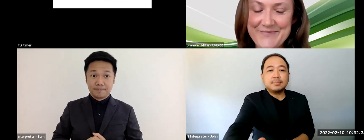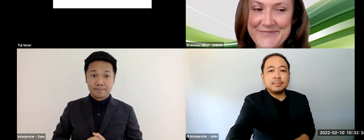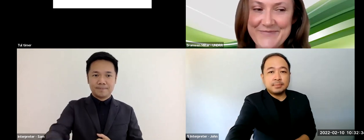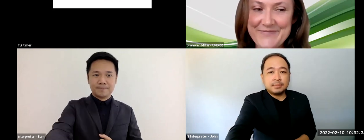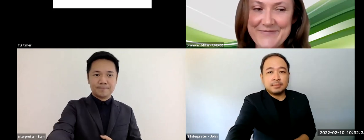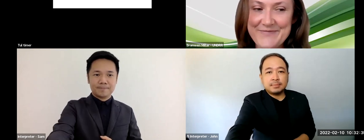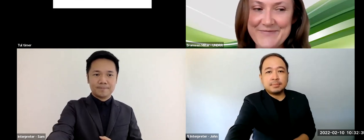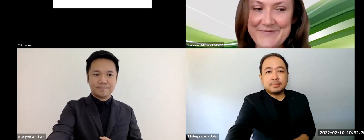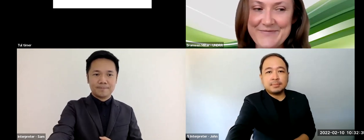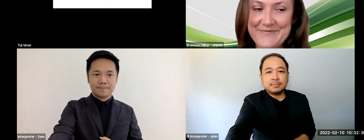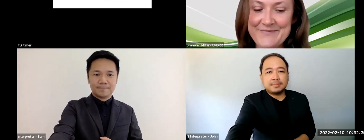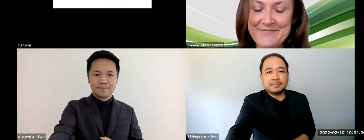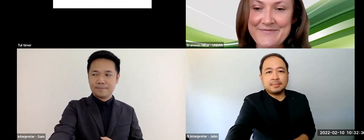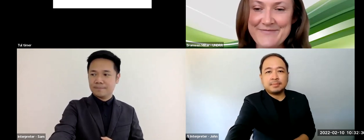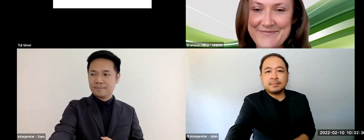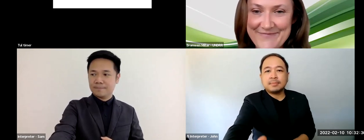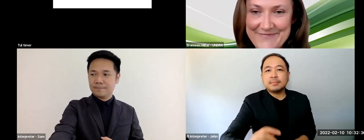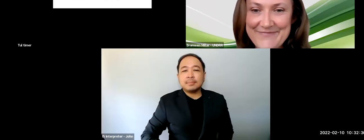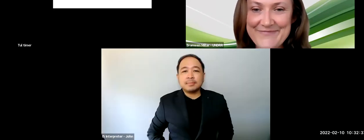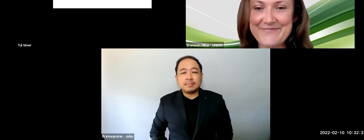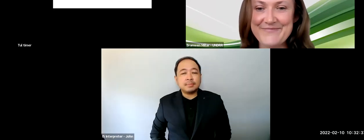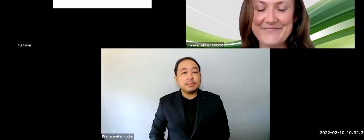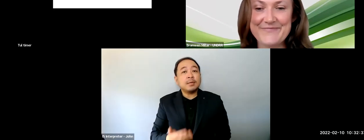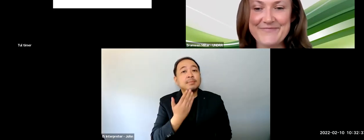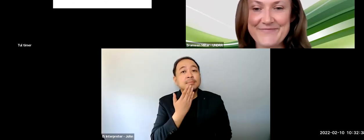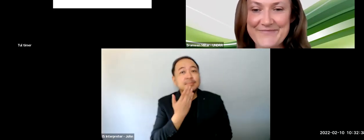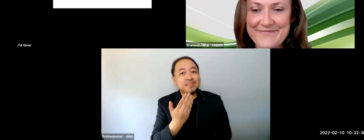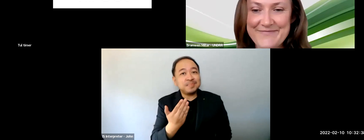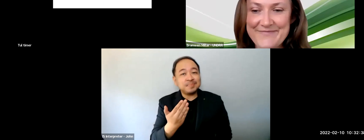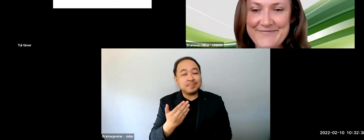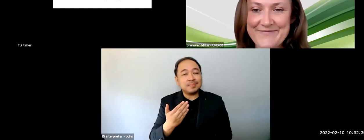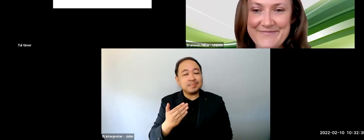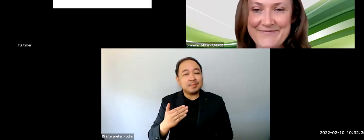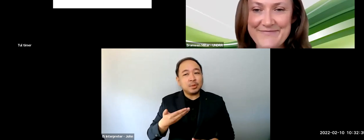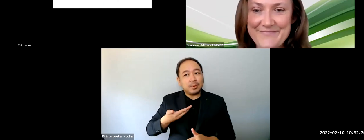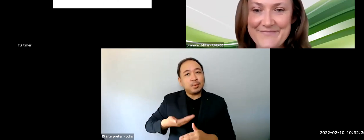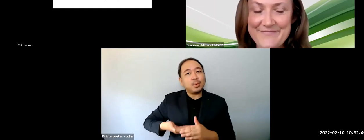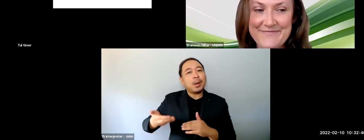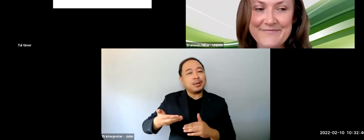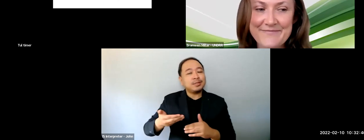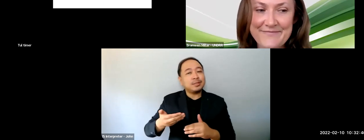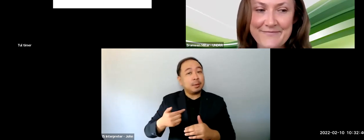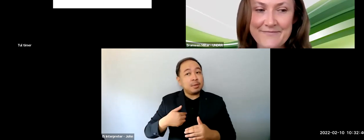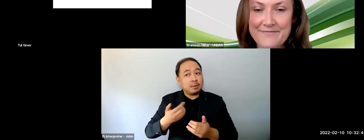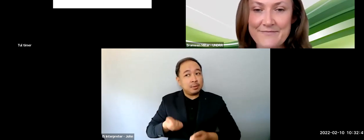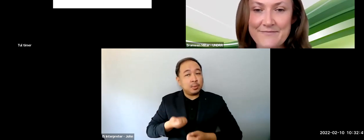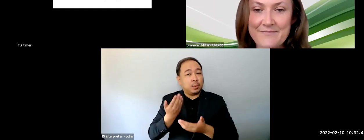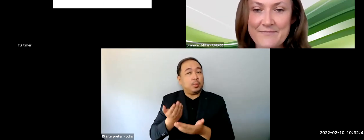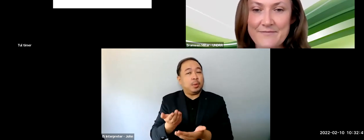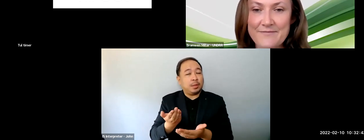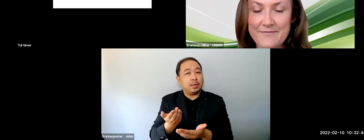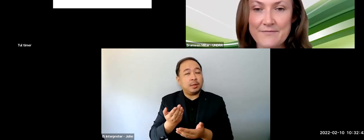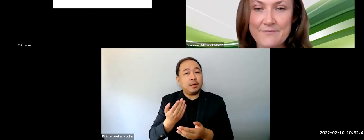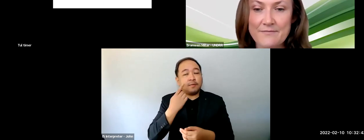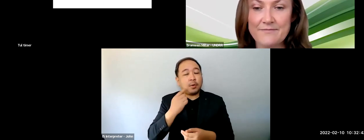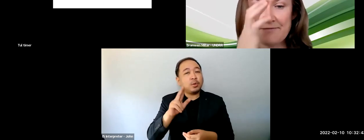Thank you so much, Madam Moderator, for this opportunity to share the recommendation from Office of the UN High Commissioner